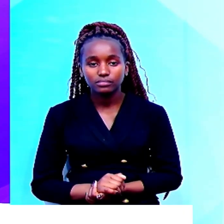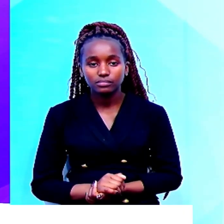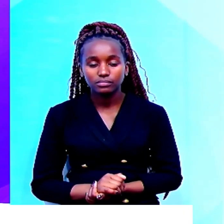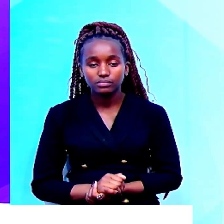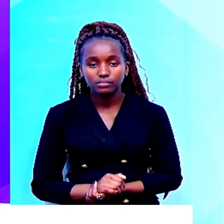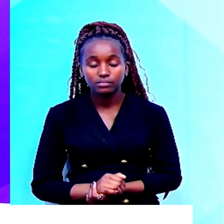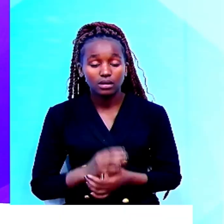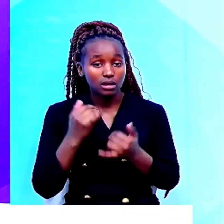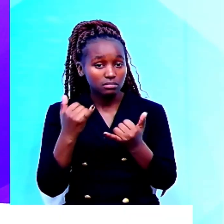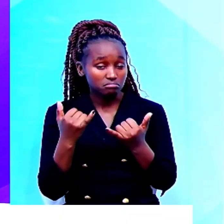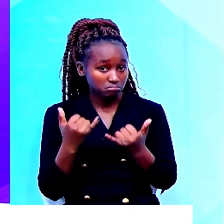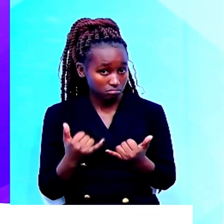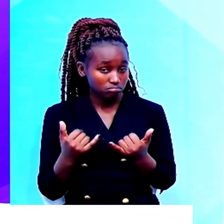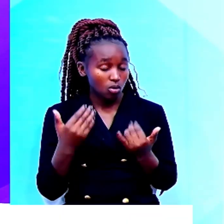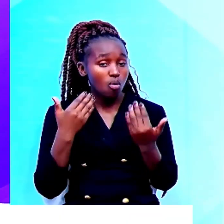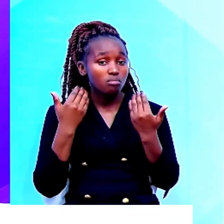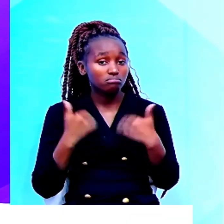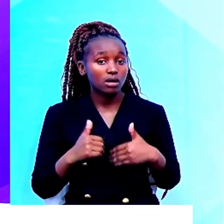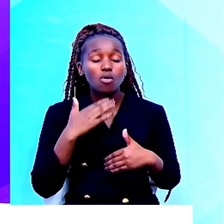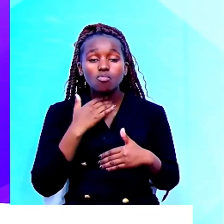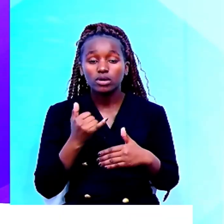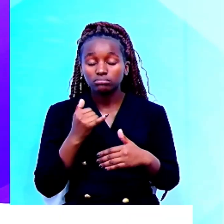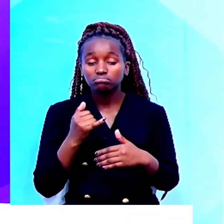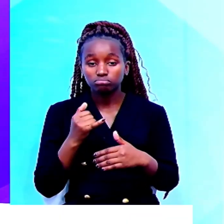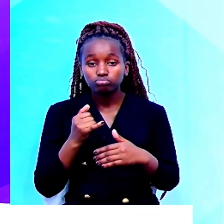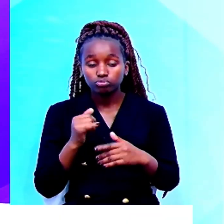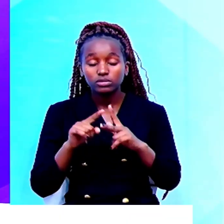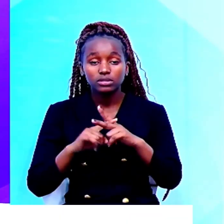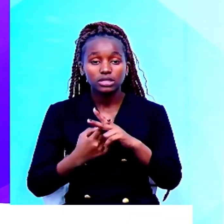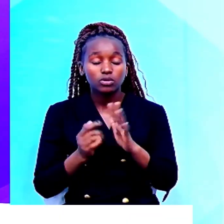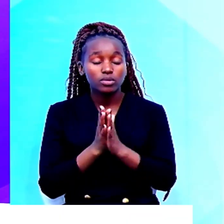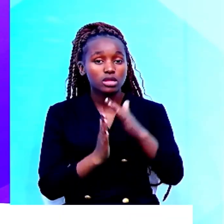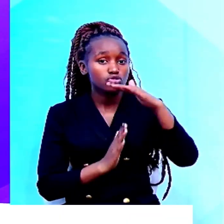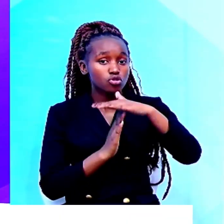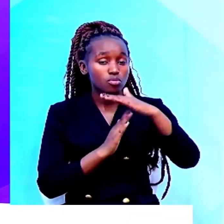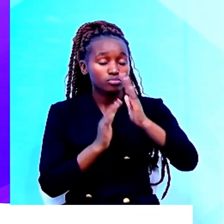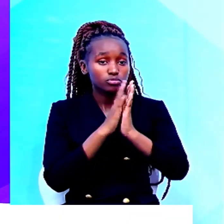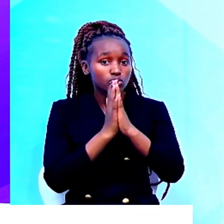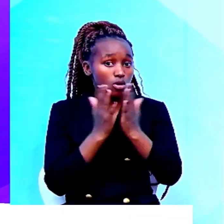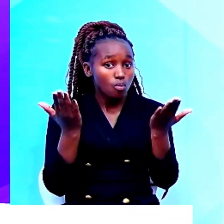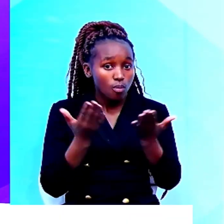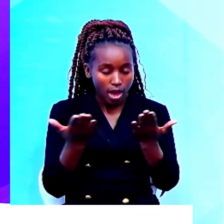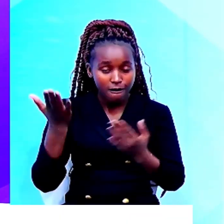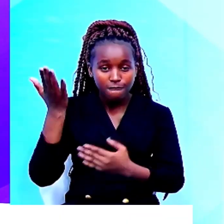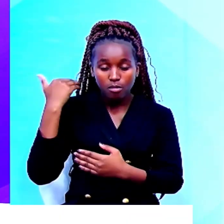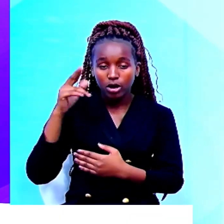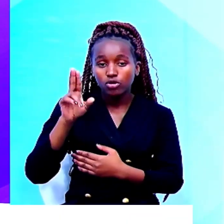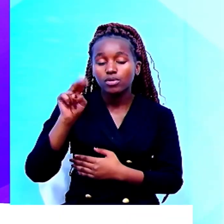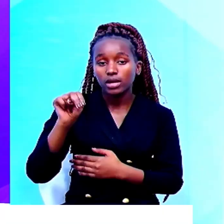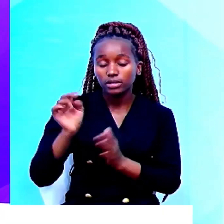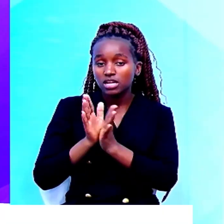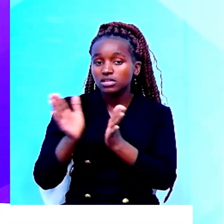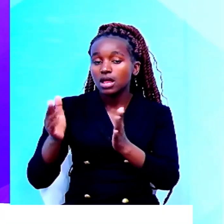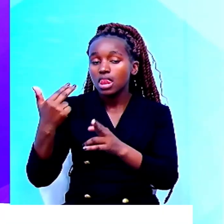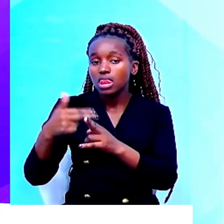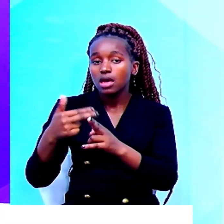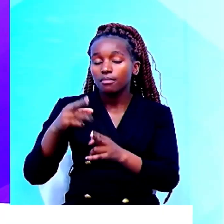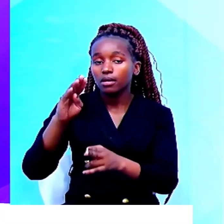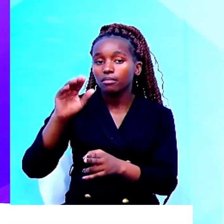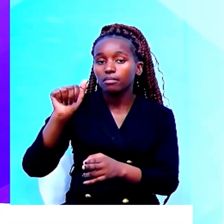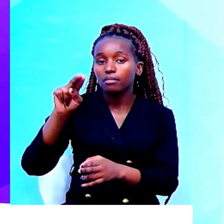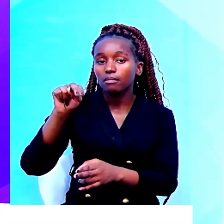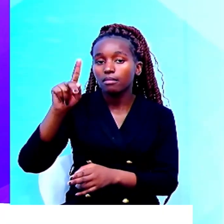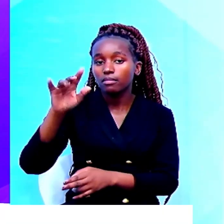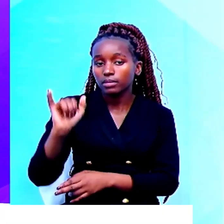go straight to our top stories tonight, and former United Nations Secretary General Ban Ki-moon has